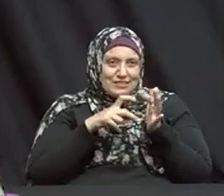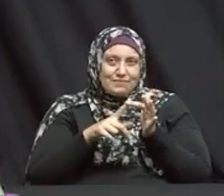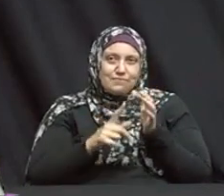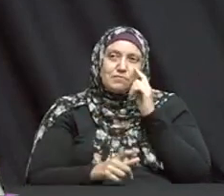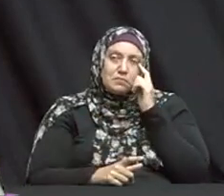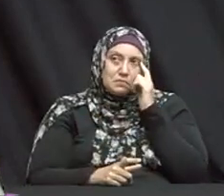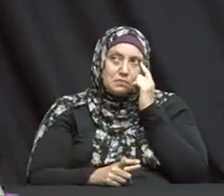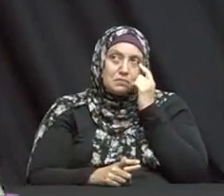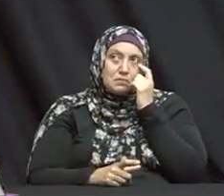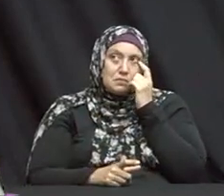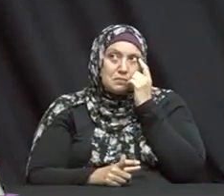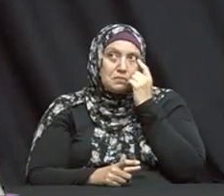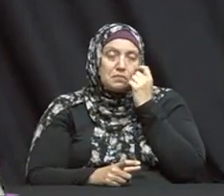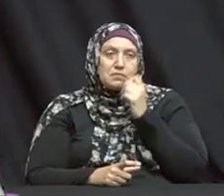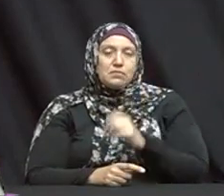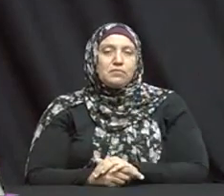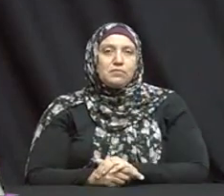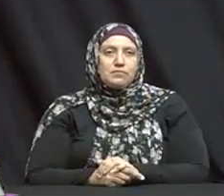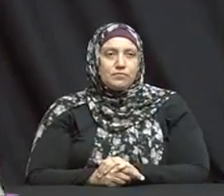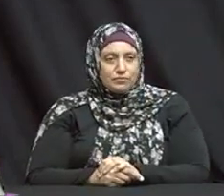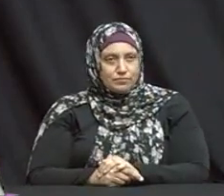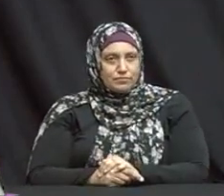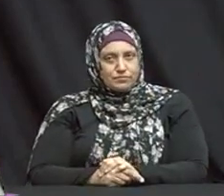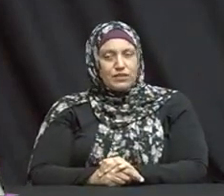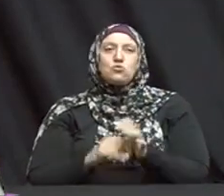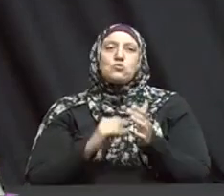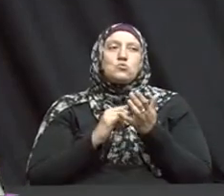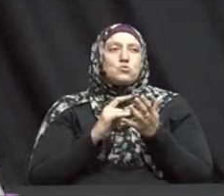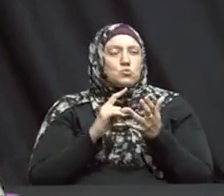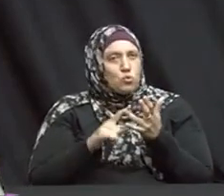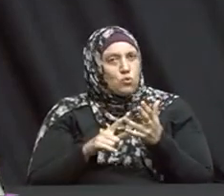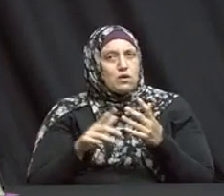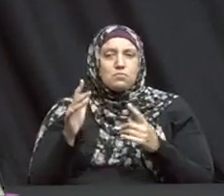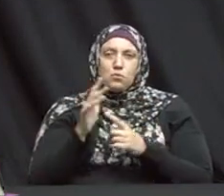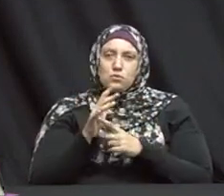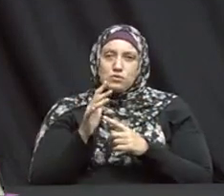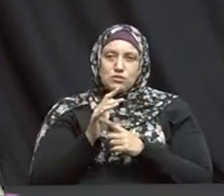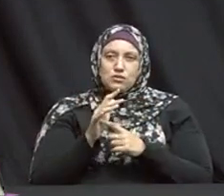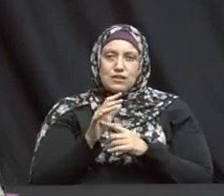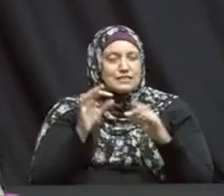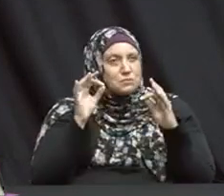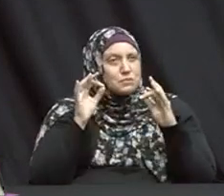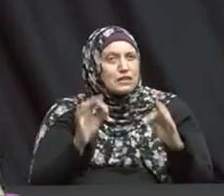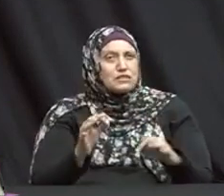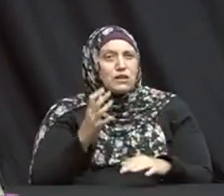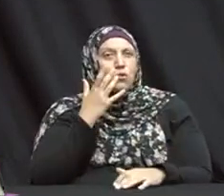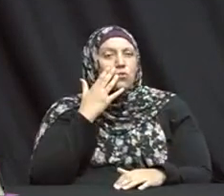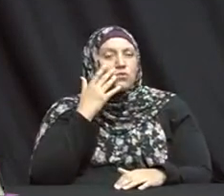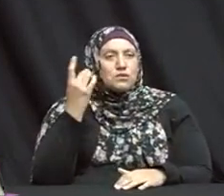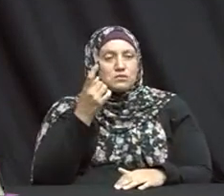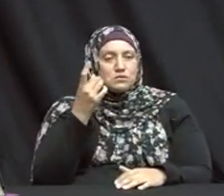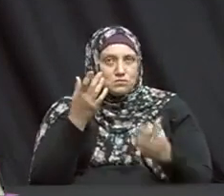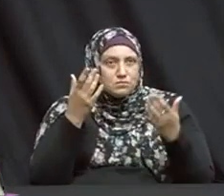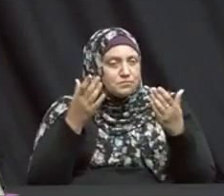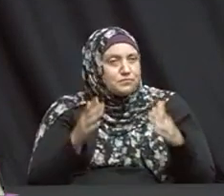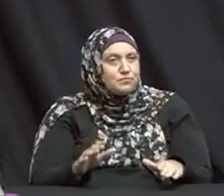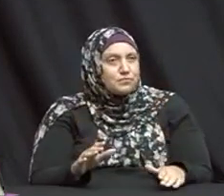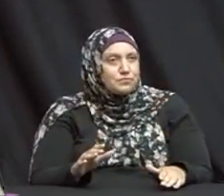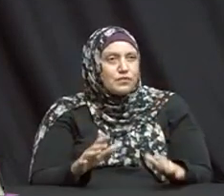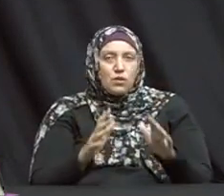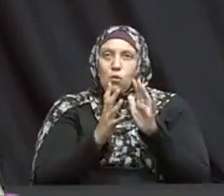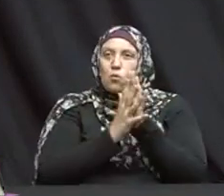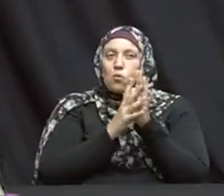The message of the hadith is that it's so important, especially when you have debts. Although I mentioned that will is not just about fiscal